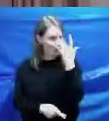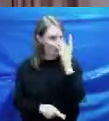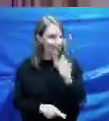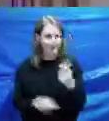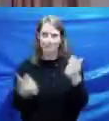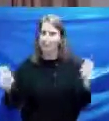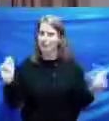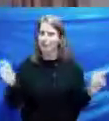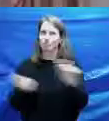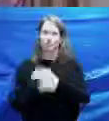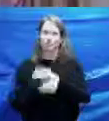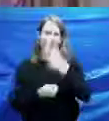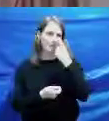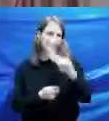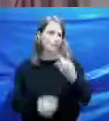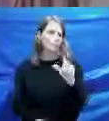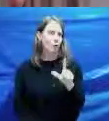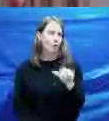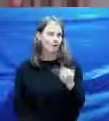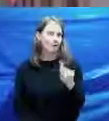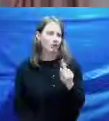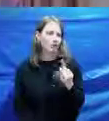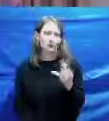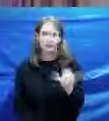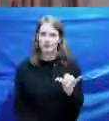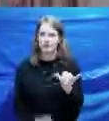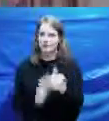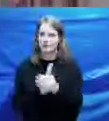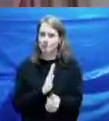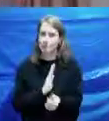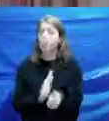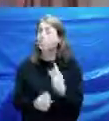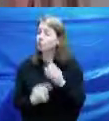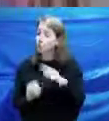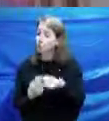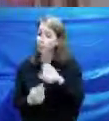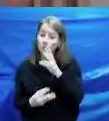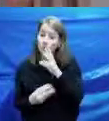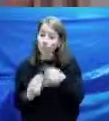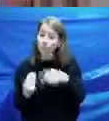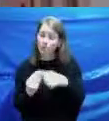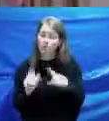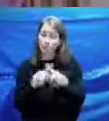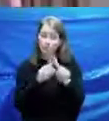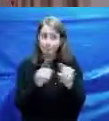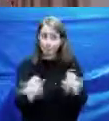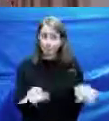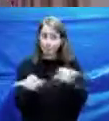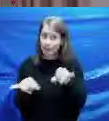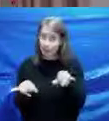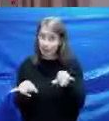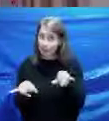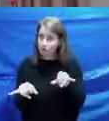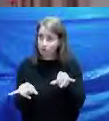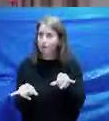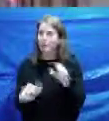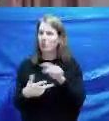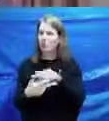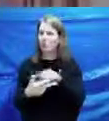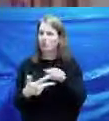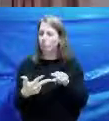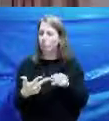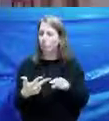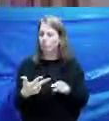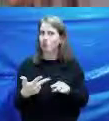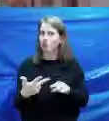when we talk throughout the country about the standards in literacy, those are the three main things that we get people